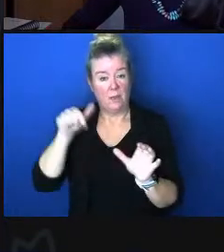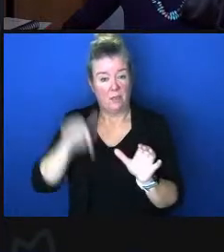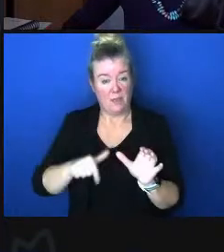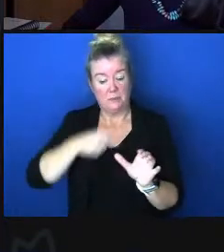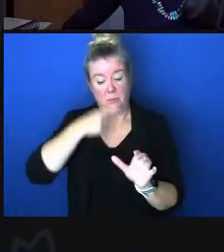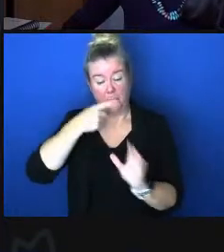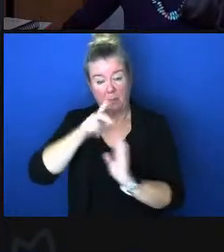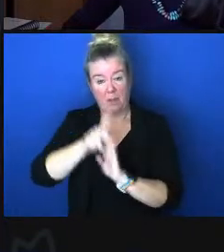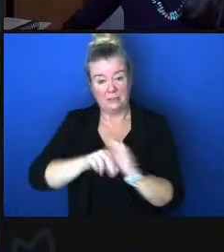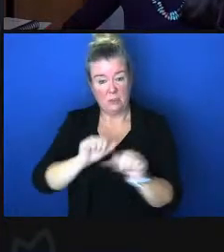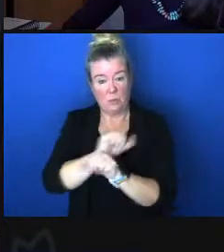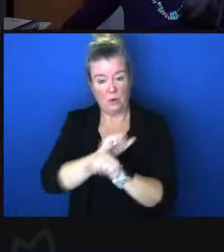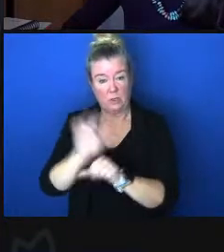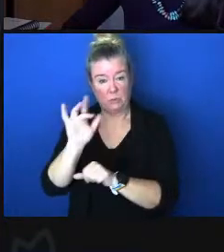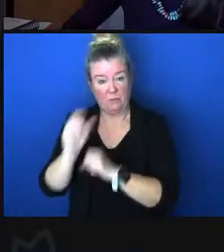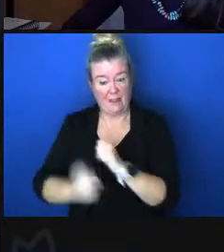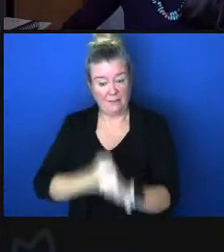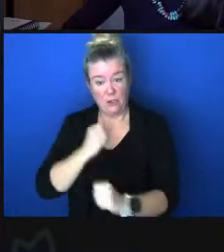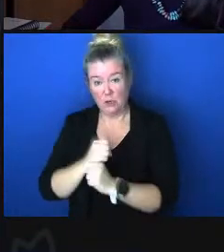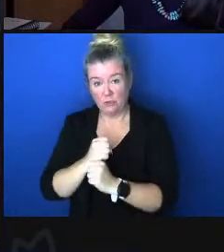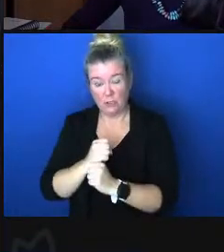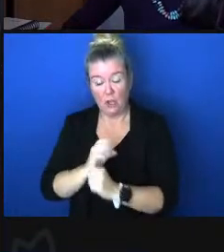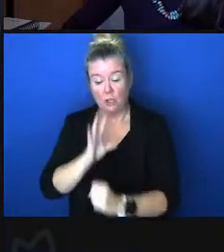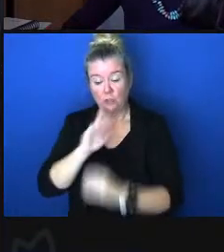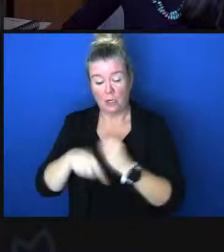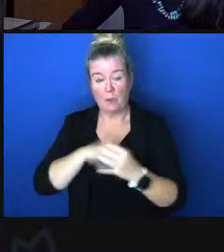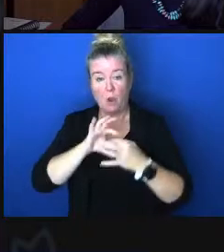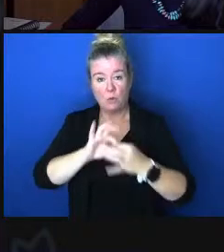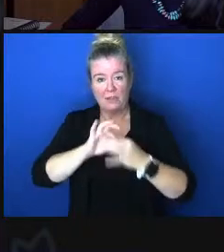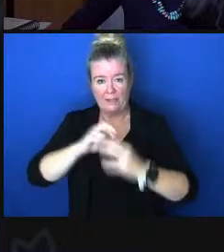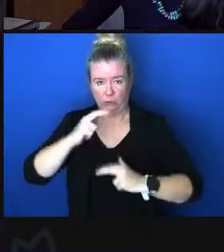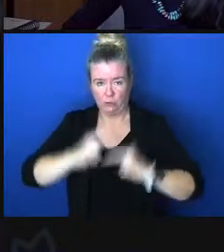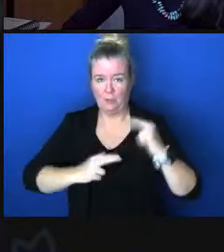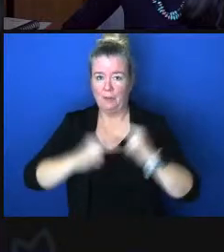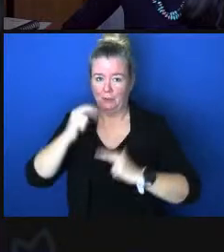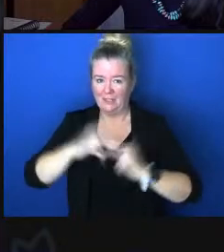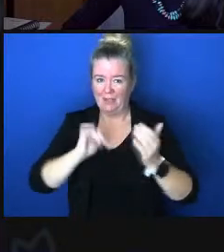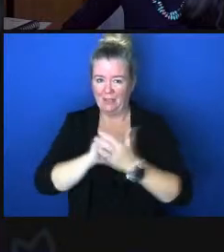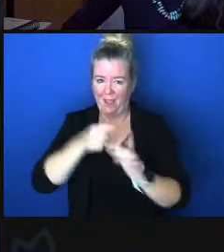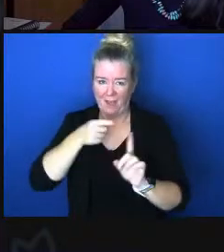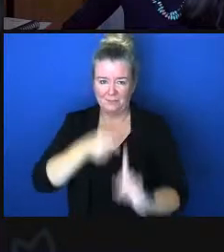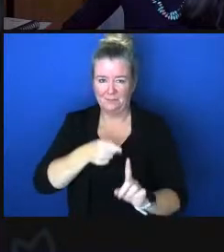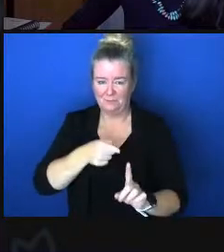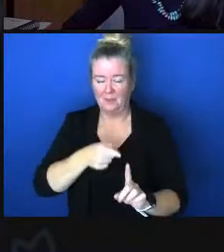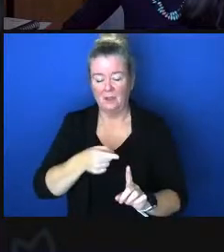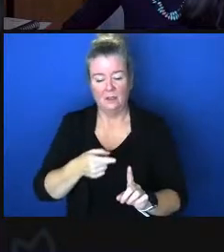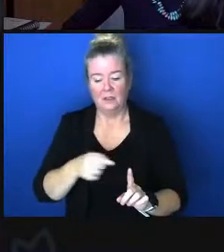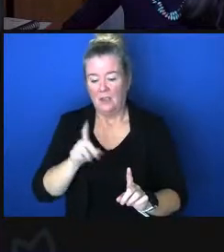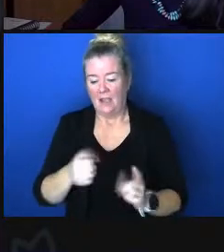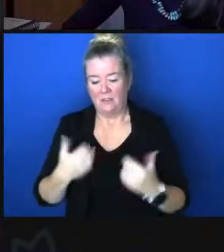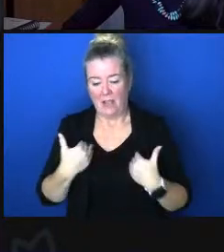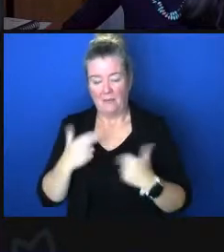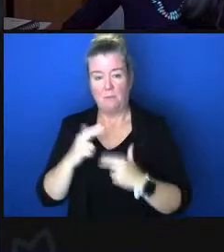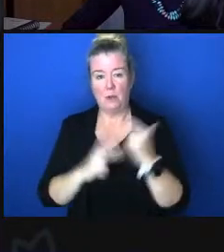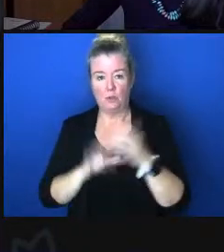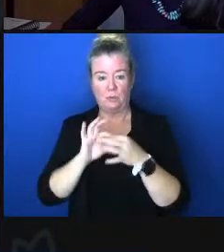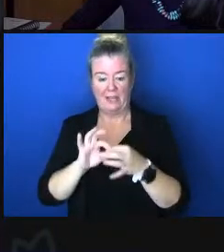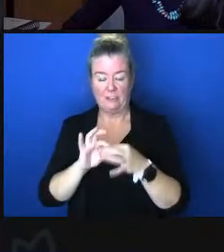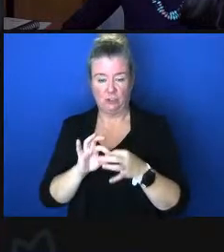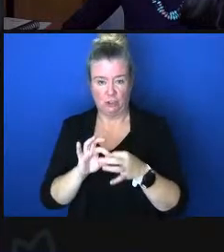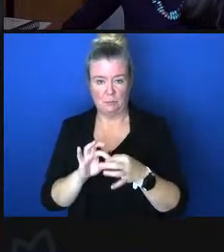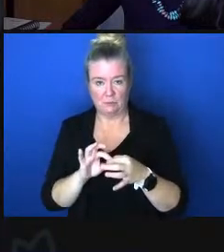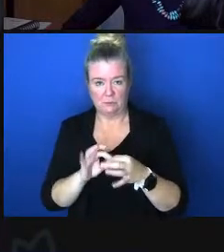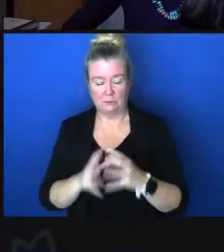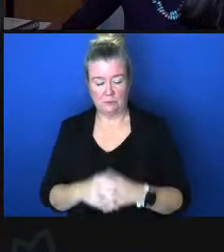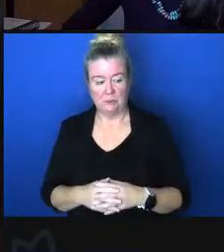policy work for 25 years is it's about relationship building, right? It's necessary to build relationships, not just with